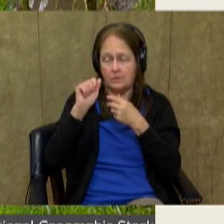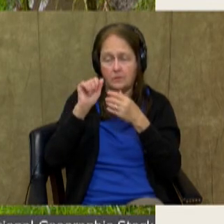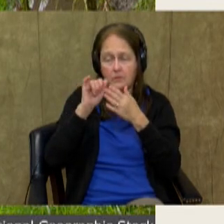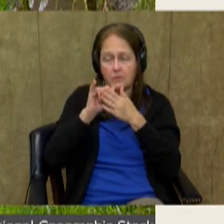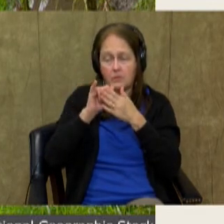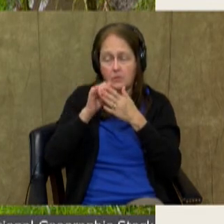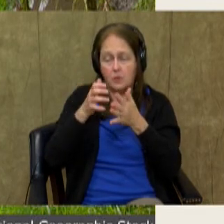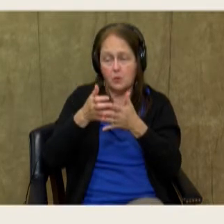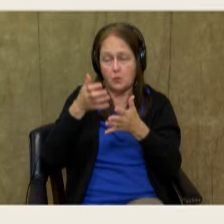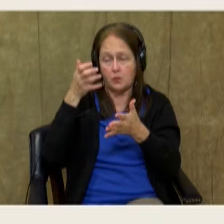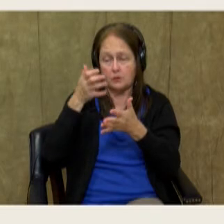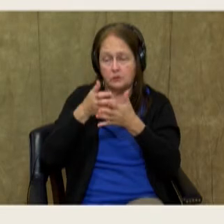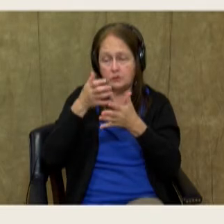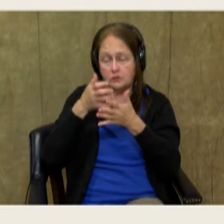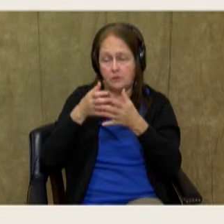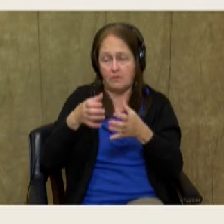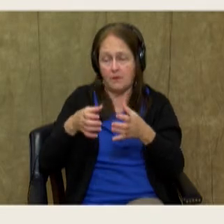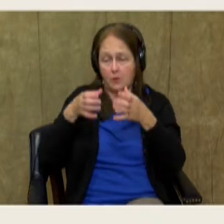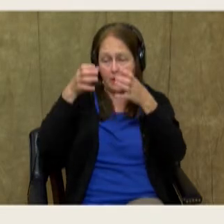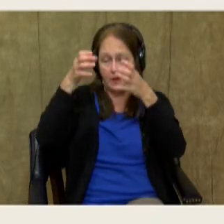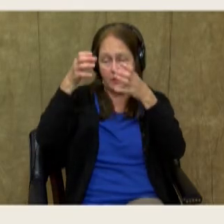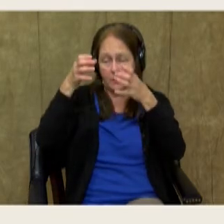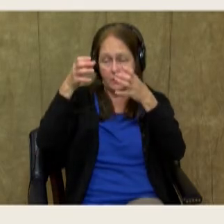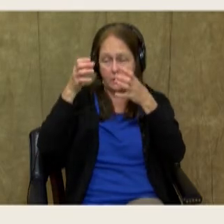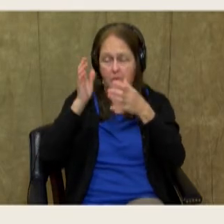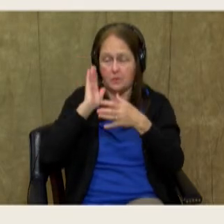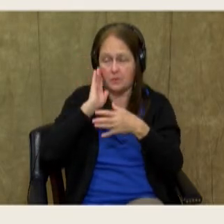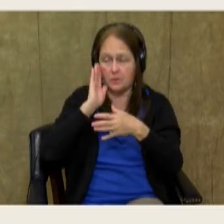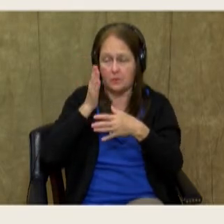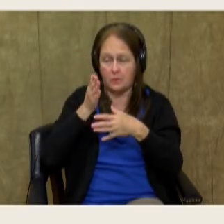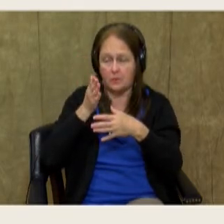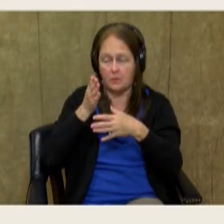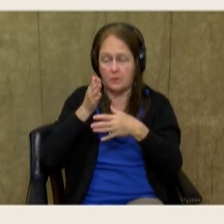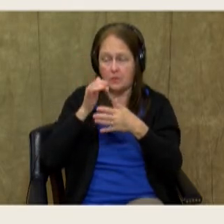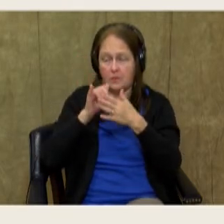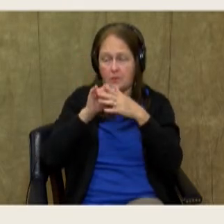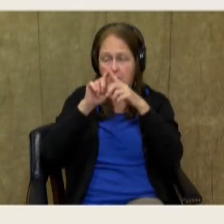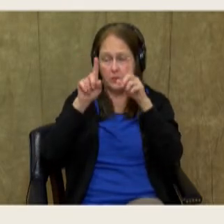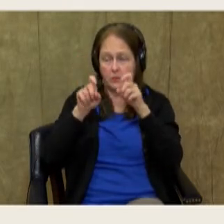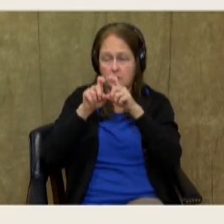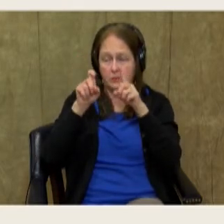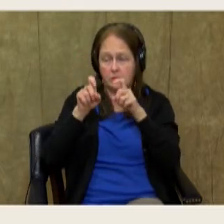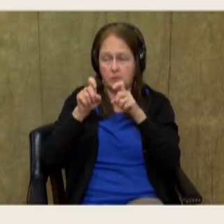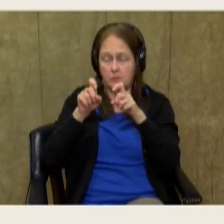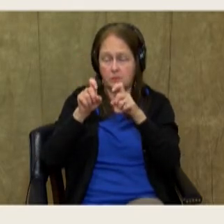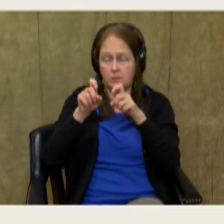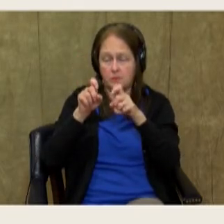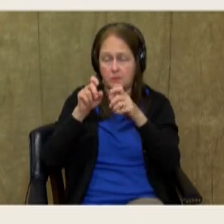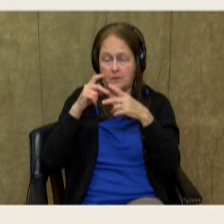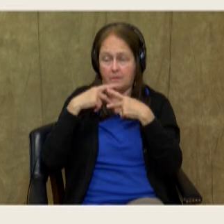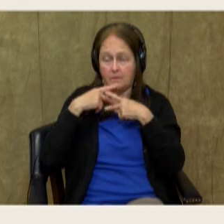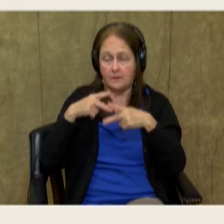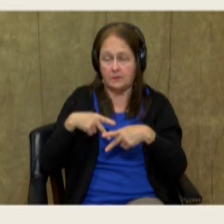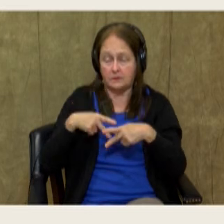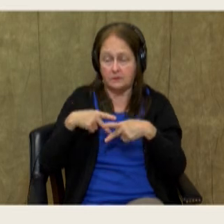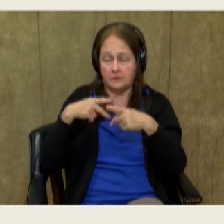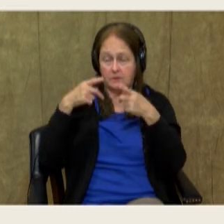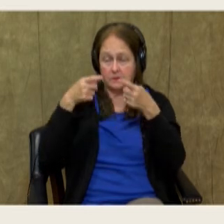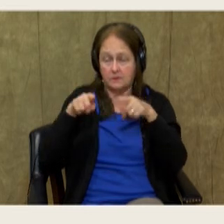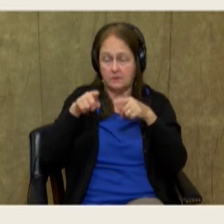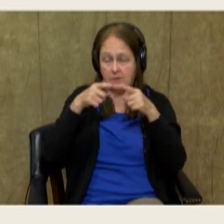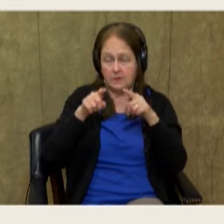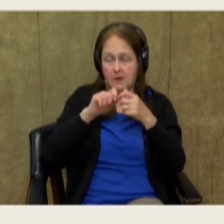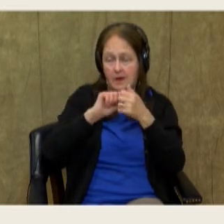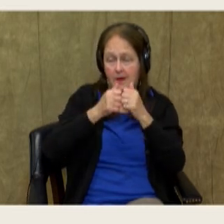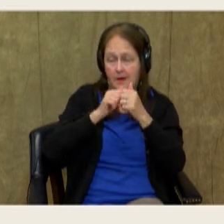rich soil because of the volcanic ash. So our essential question today was looking at physical geography and natural hazards and